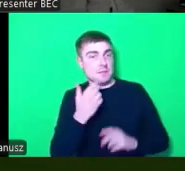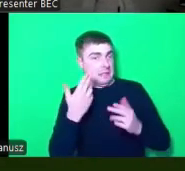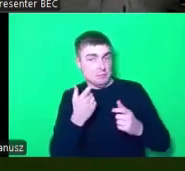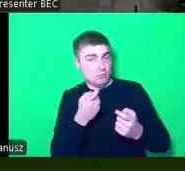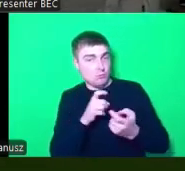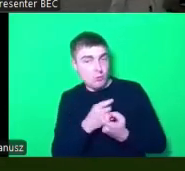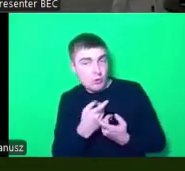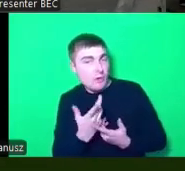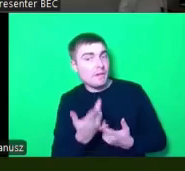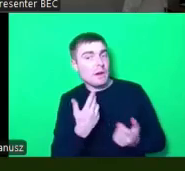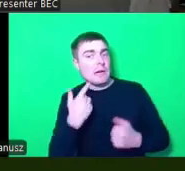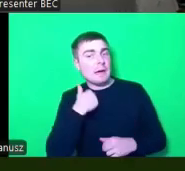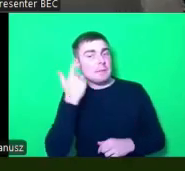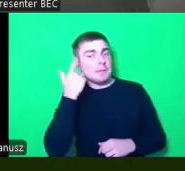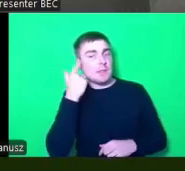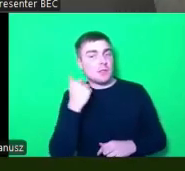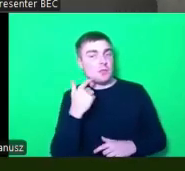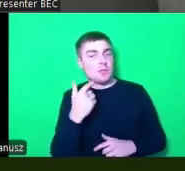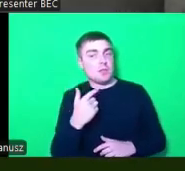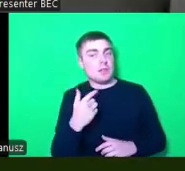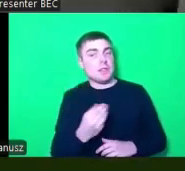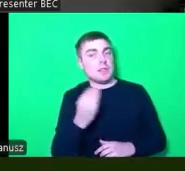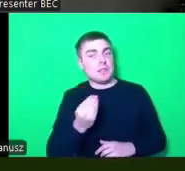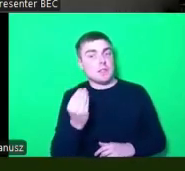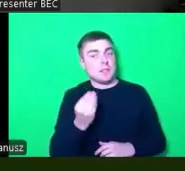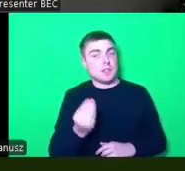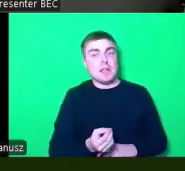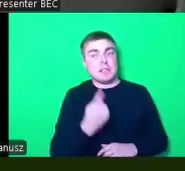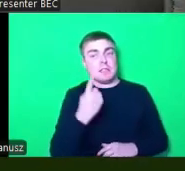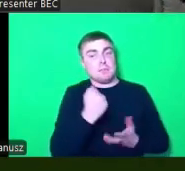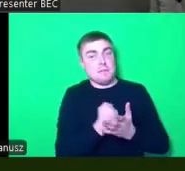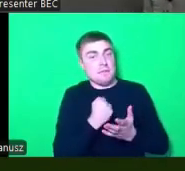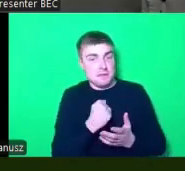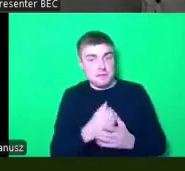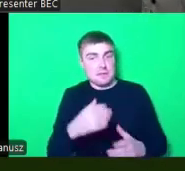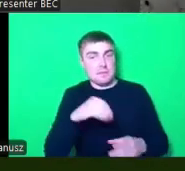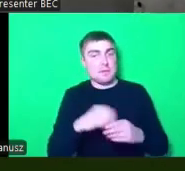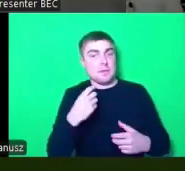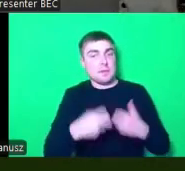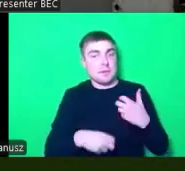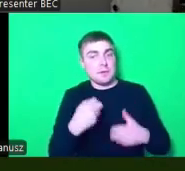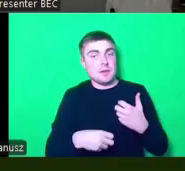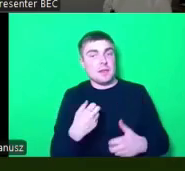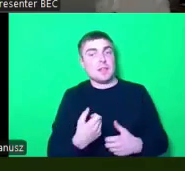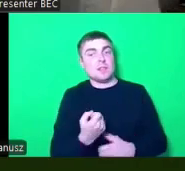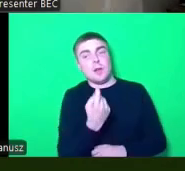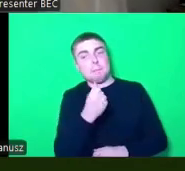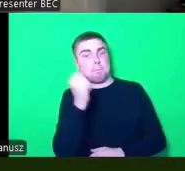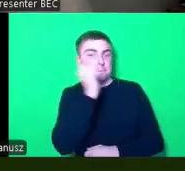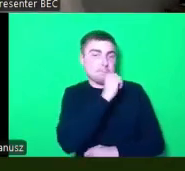there's one elephant in the room, and it's like a kind of taboo. We don't talk about it, and